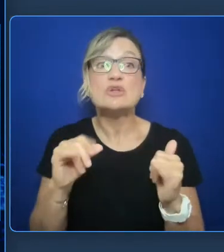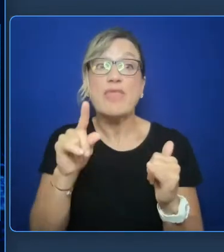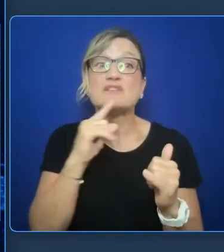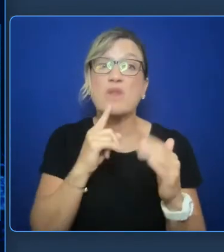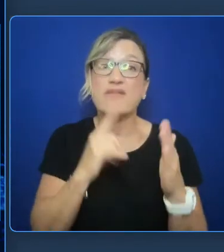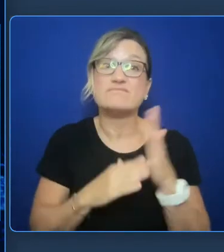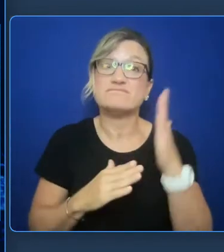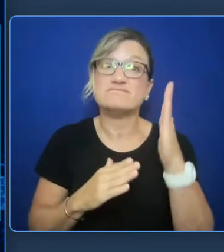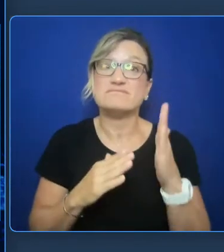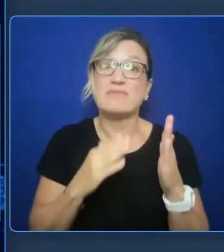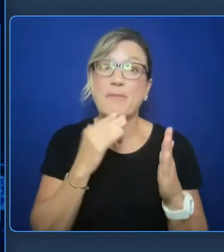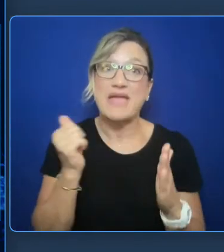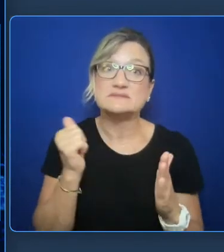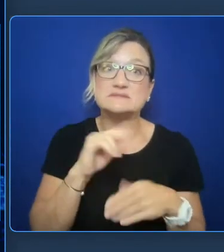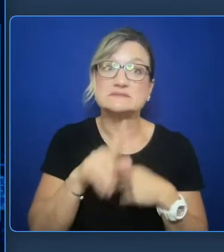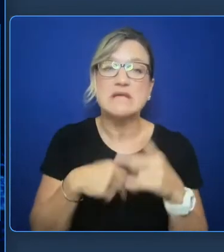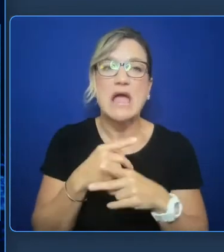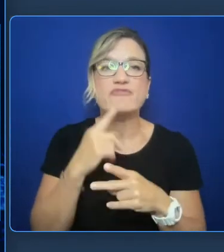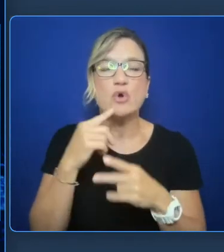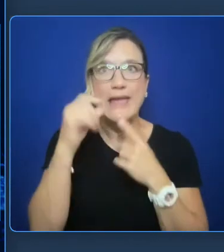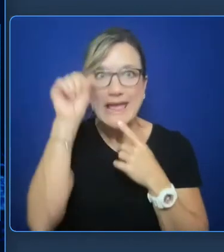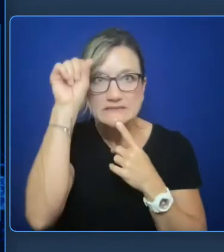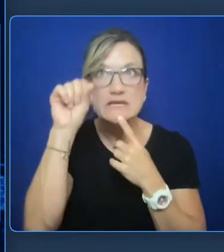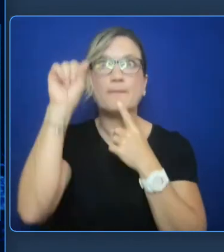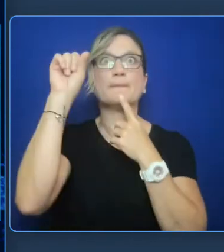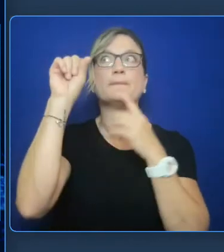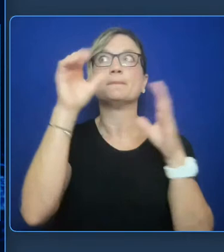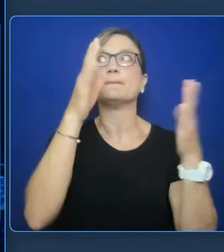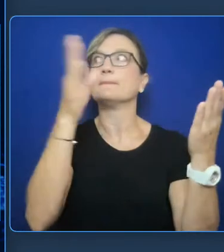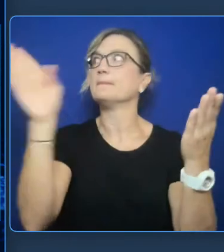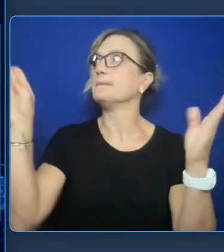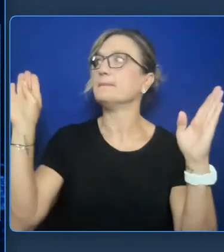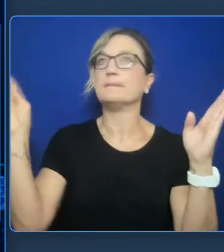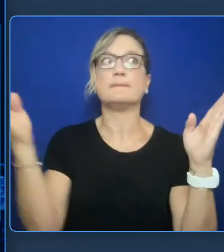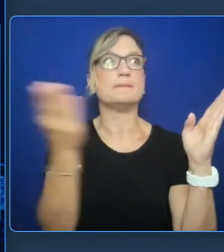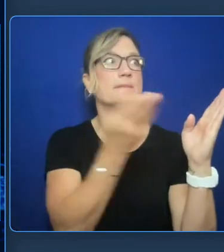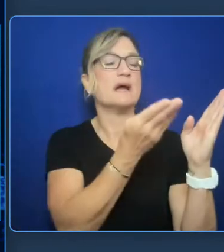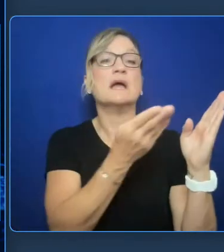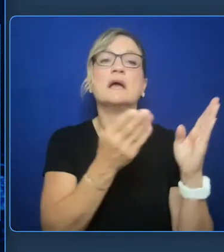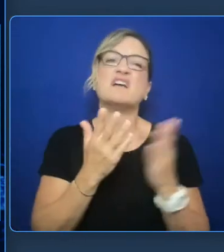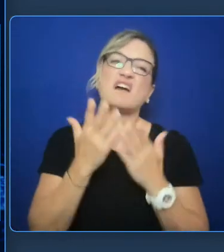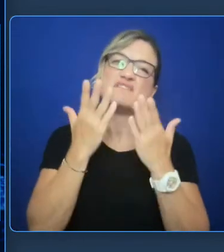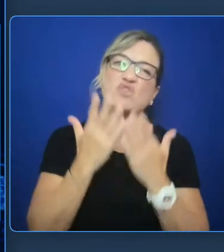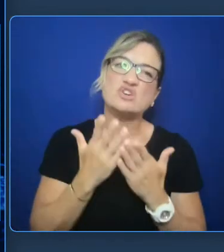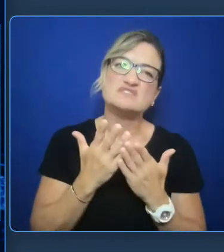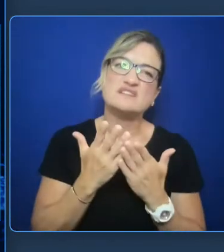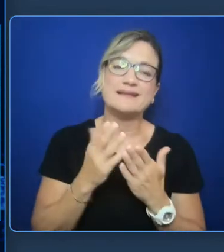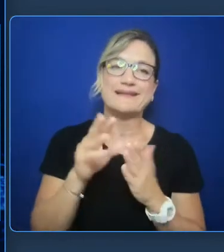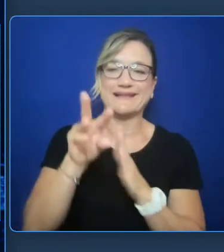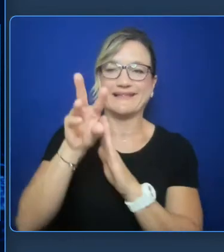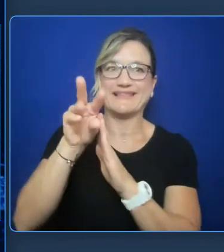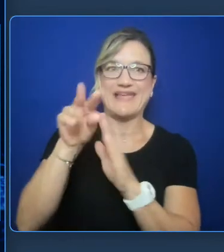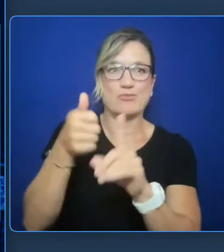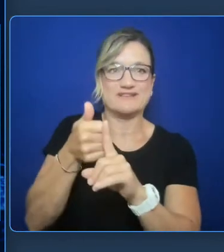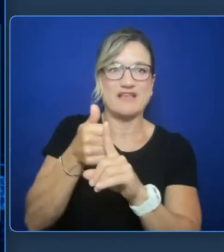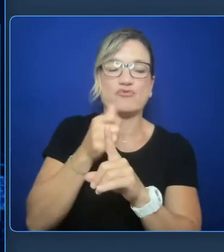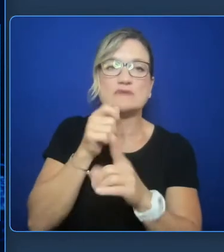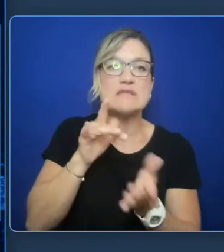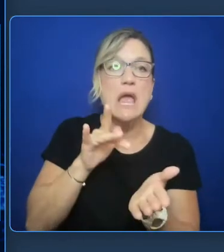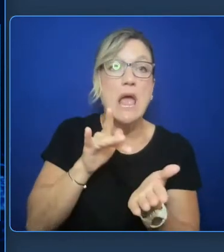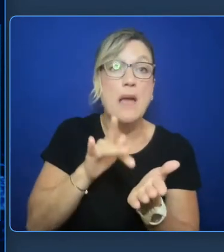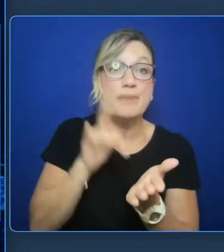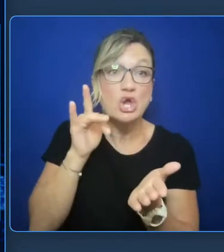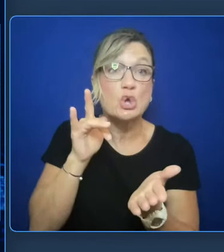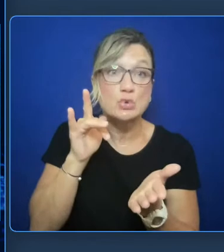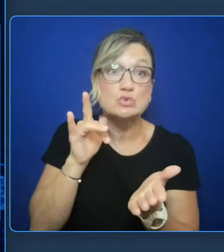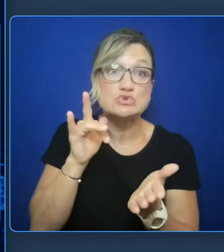best for that kind of heads up display of the world around you. It's unfortunate that the camera was abused in a way